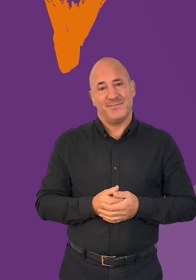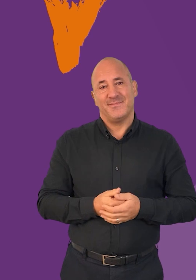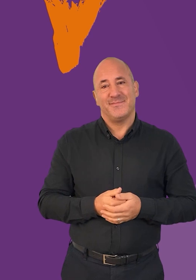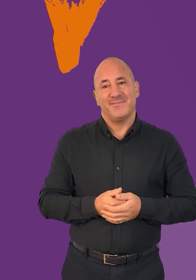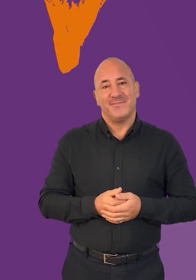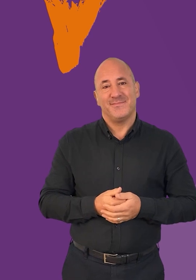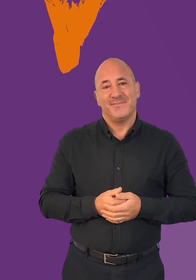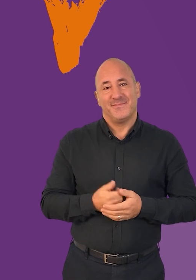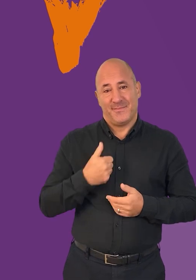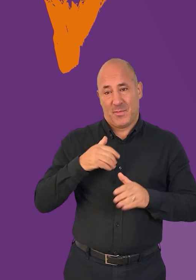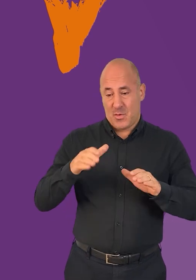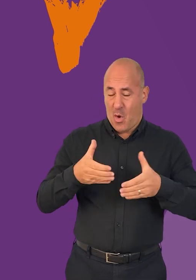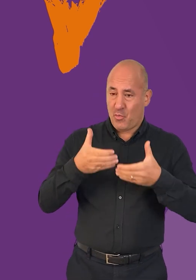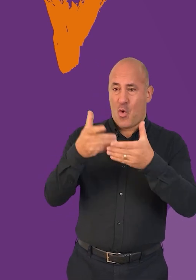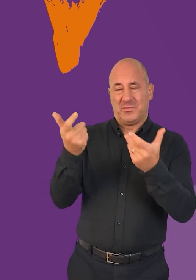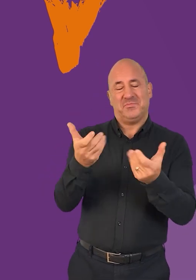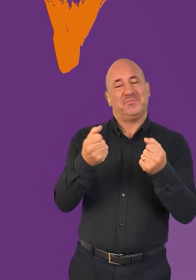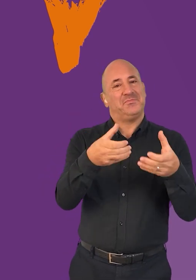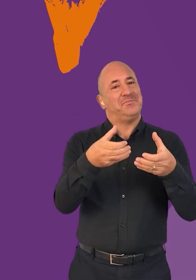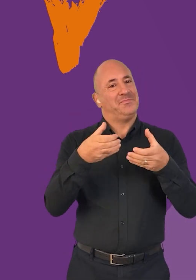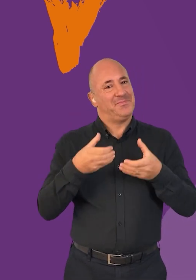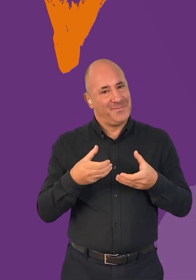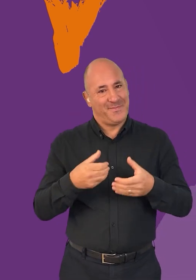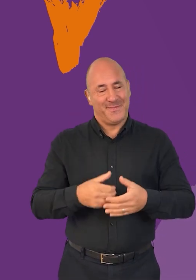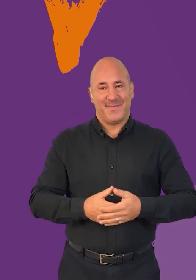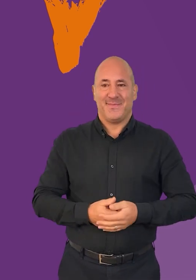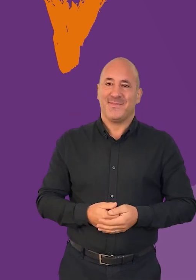Games. He accepts the award.